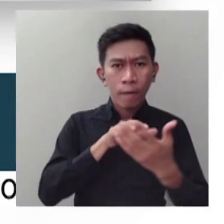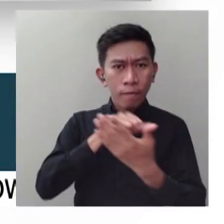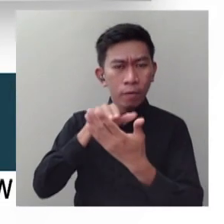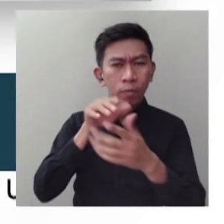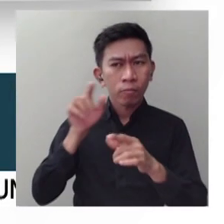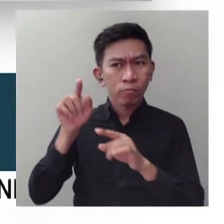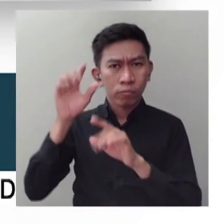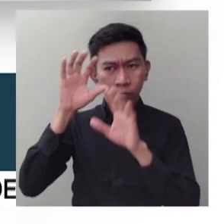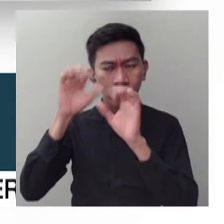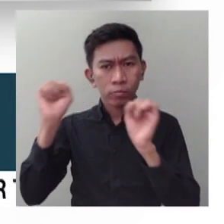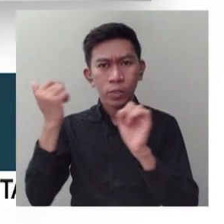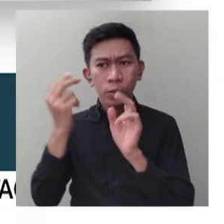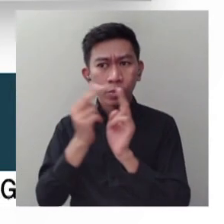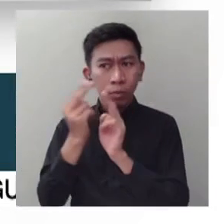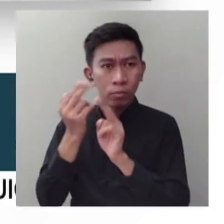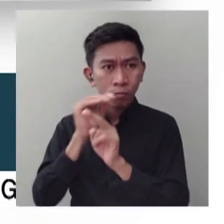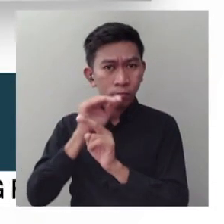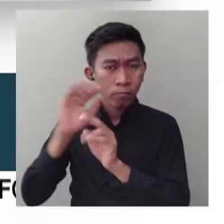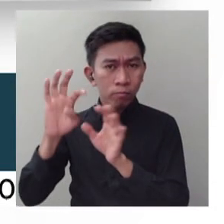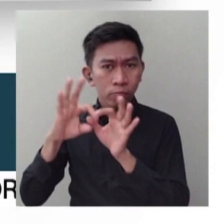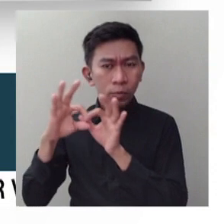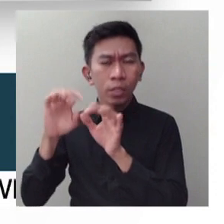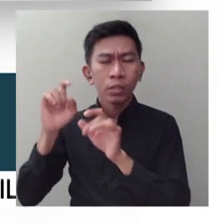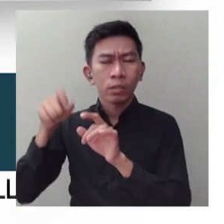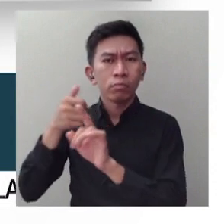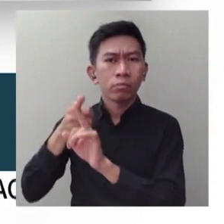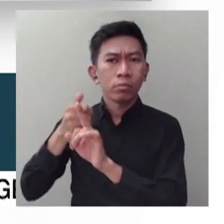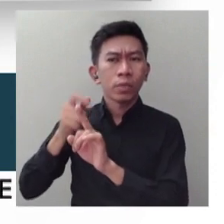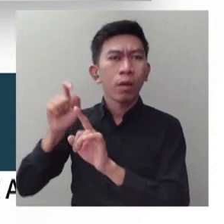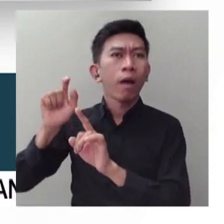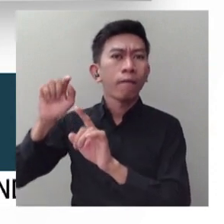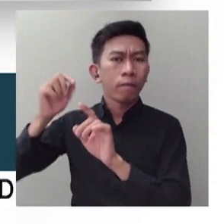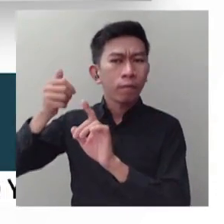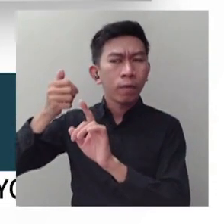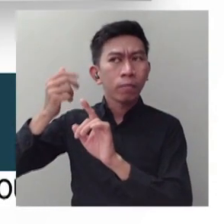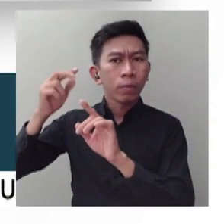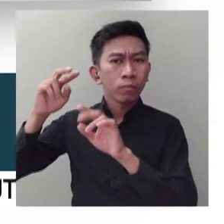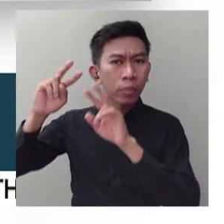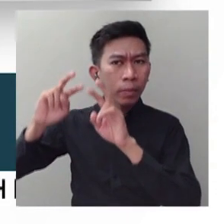be grounded on an honest assessment of history. It adds Aquino's